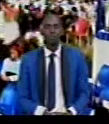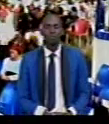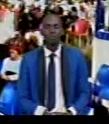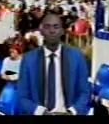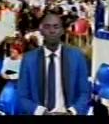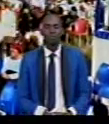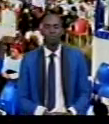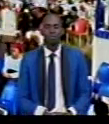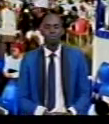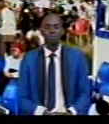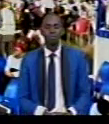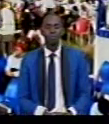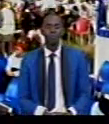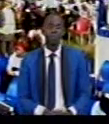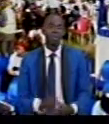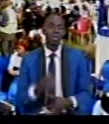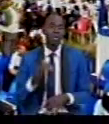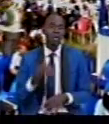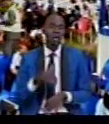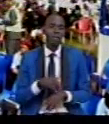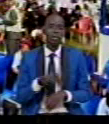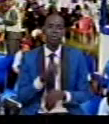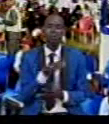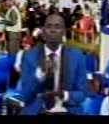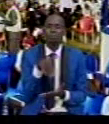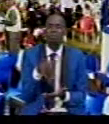At the middle, have you finished?